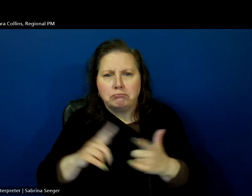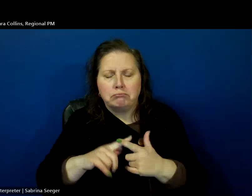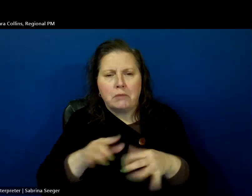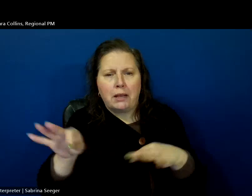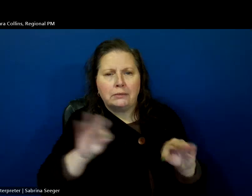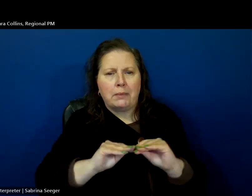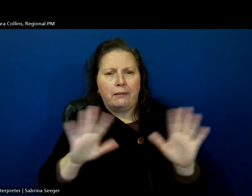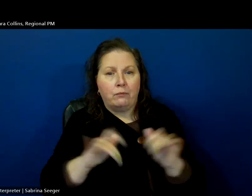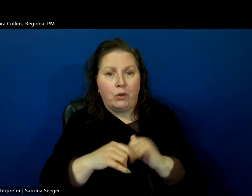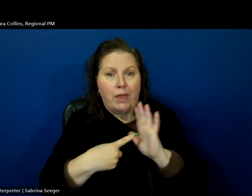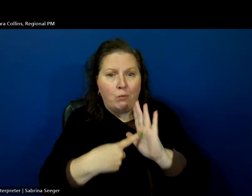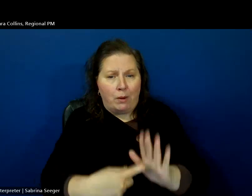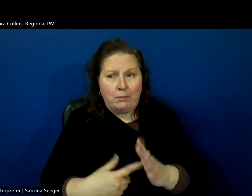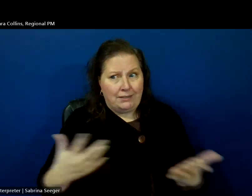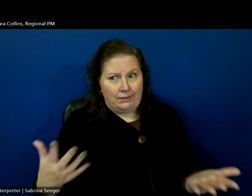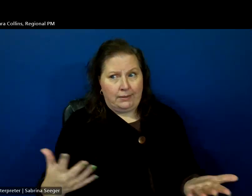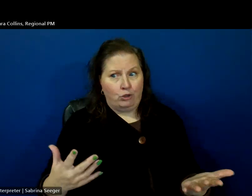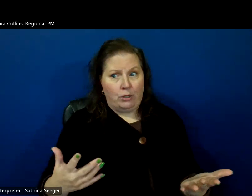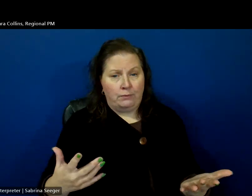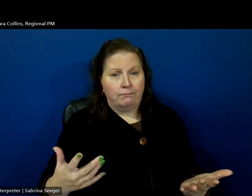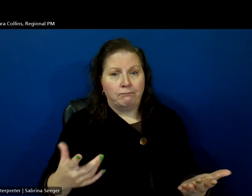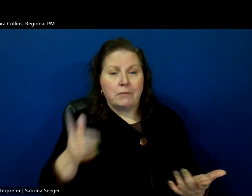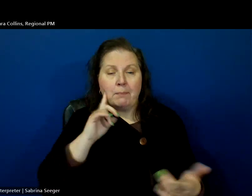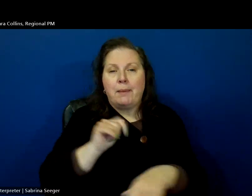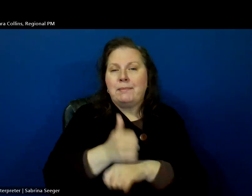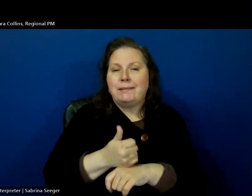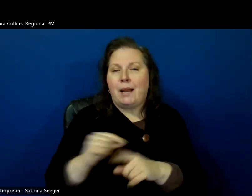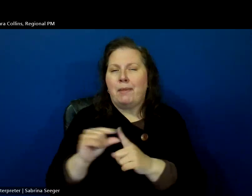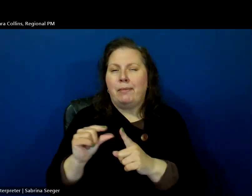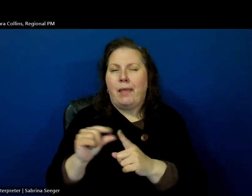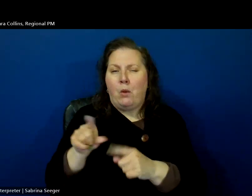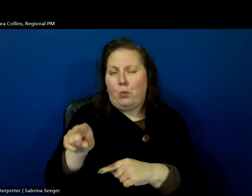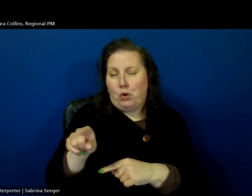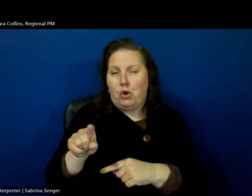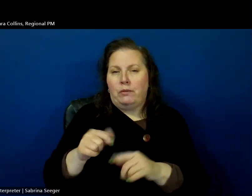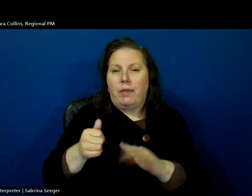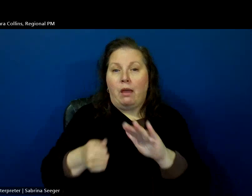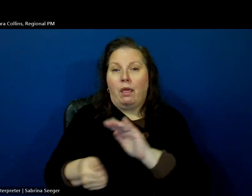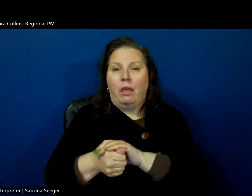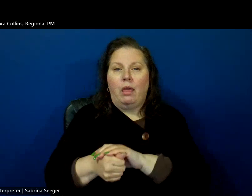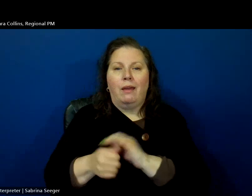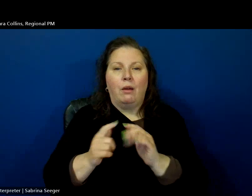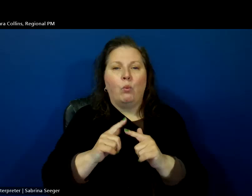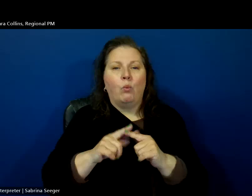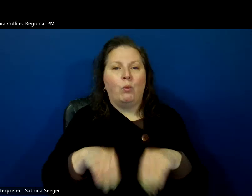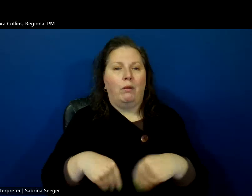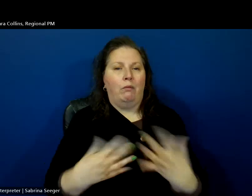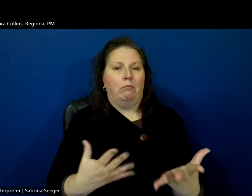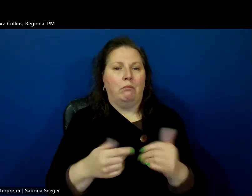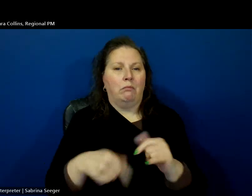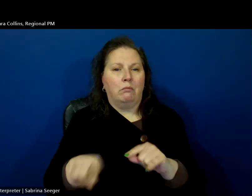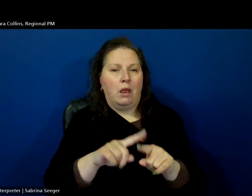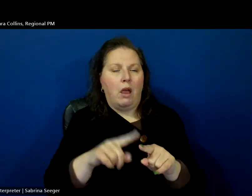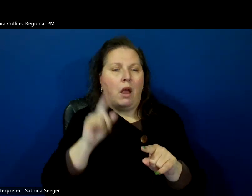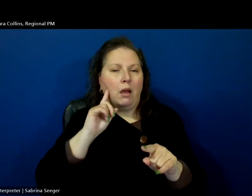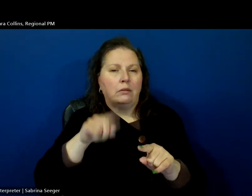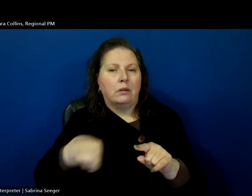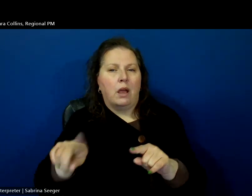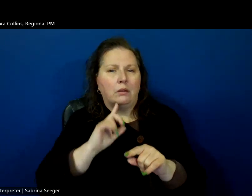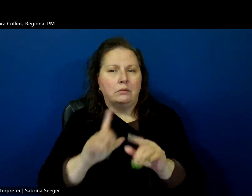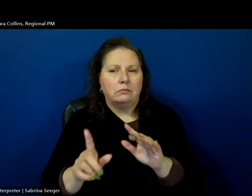that representation. And it may be couched in the word, we're going to pass all on-grid premises.